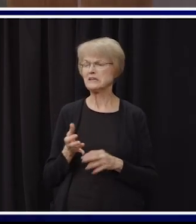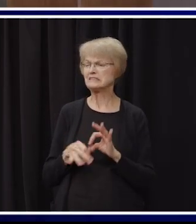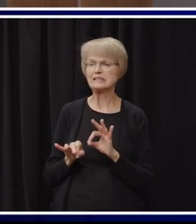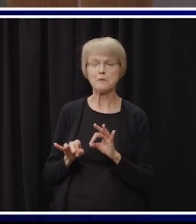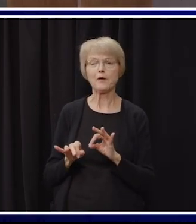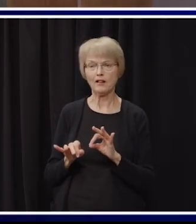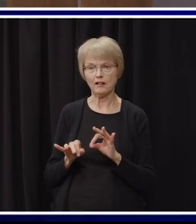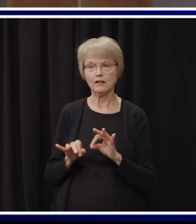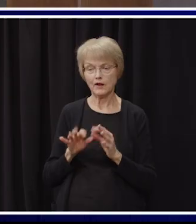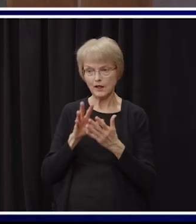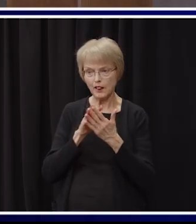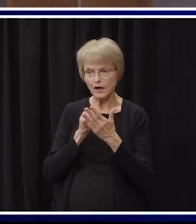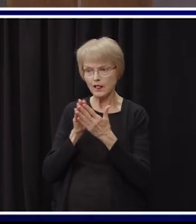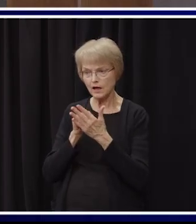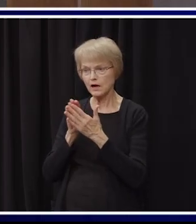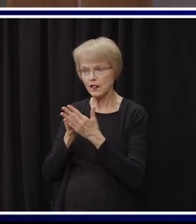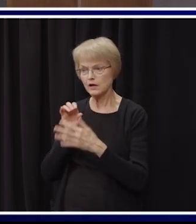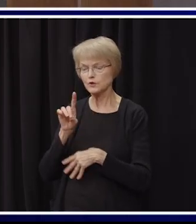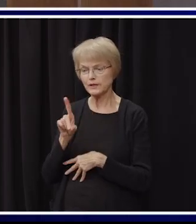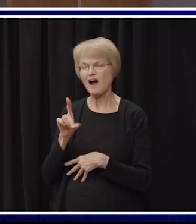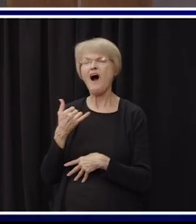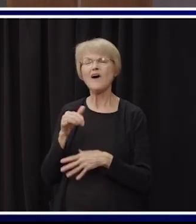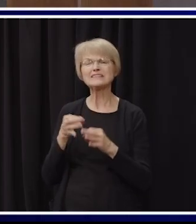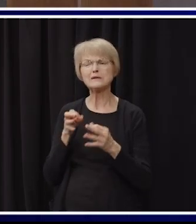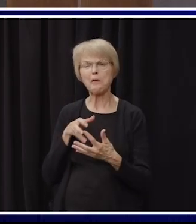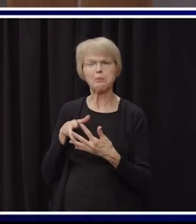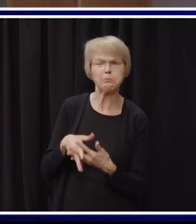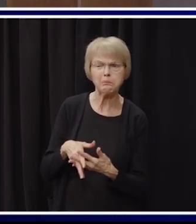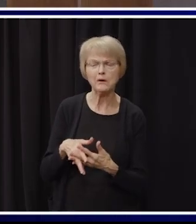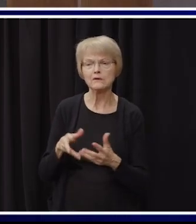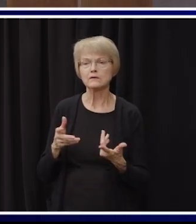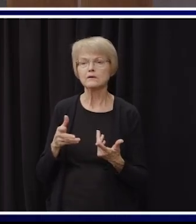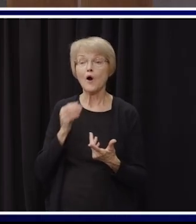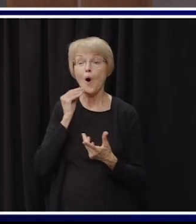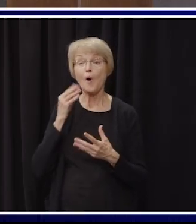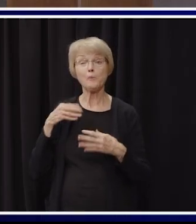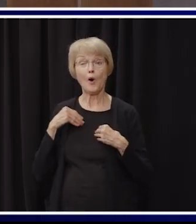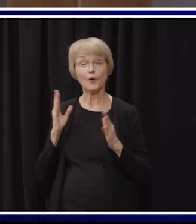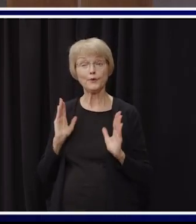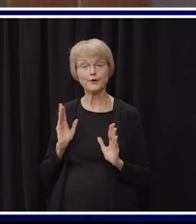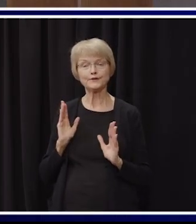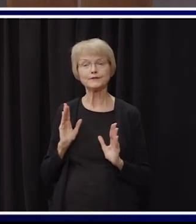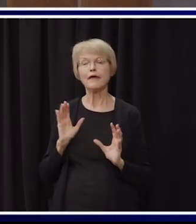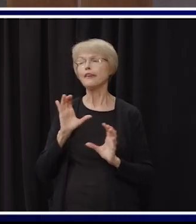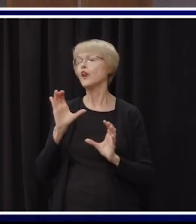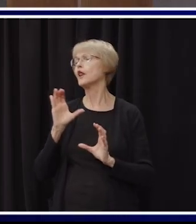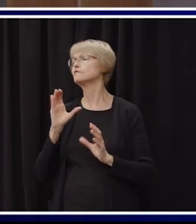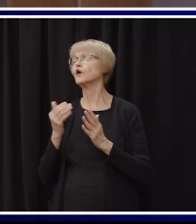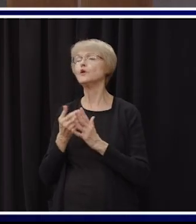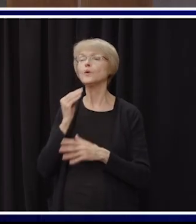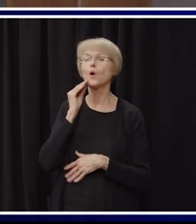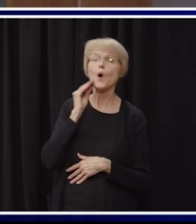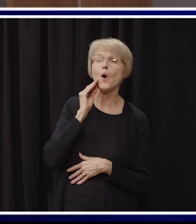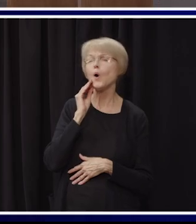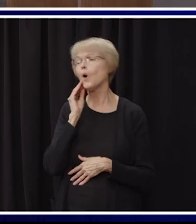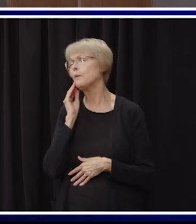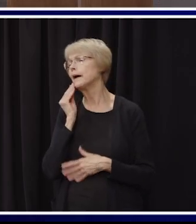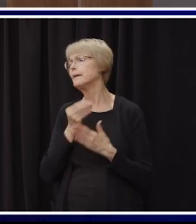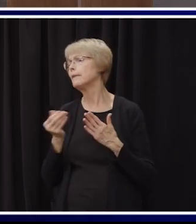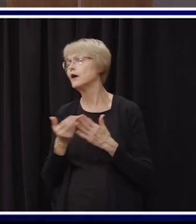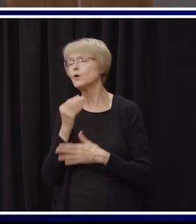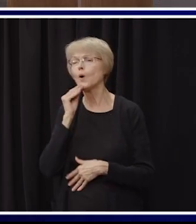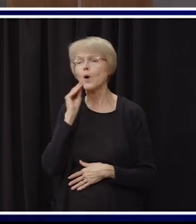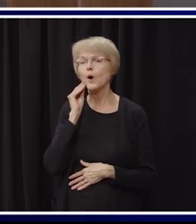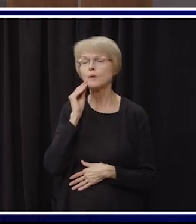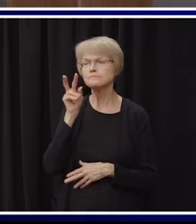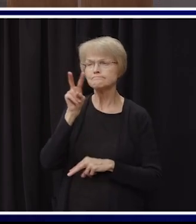once you just start learning a little bit about UD. Homeowners, they can, as they're out looking at new homes that they're looking to purchase, they can